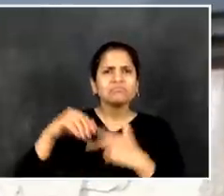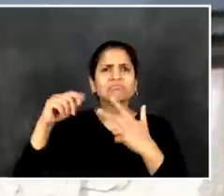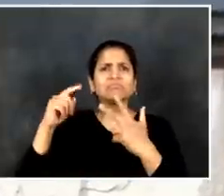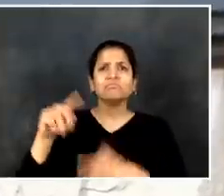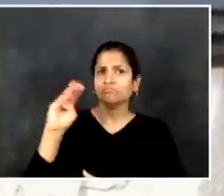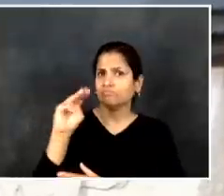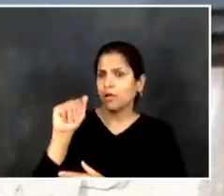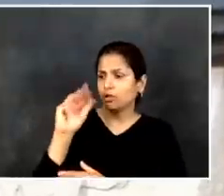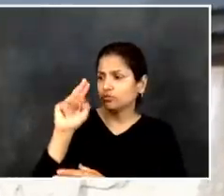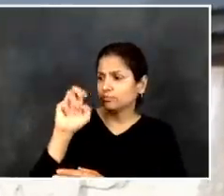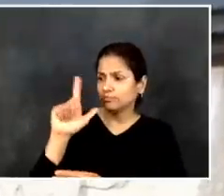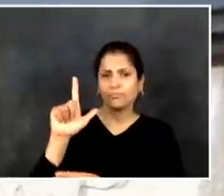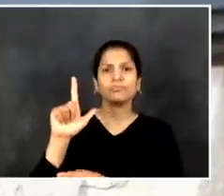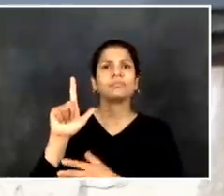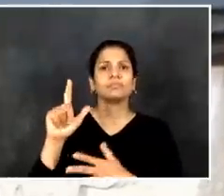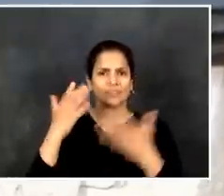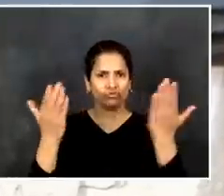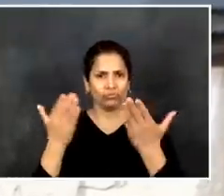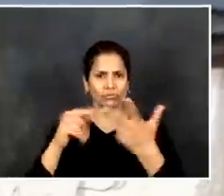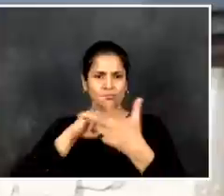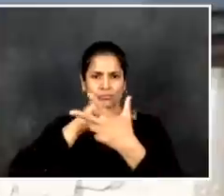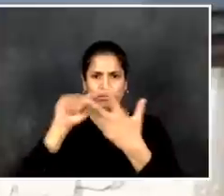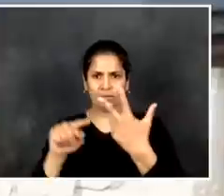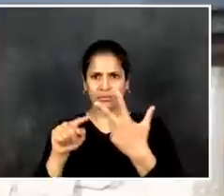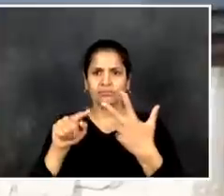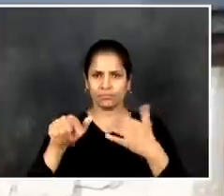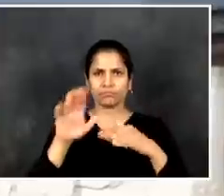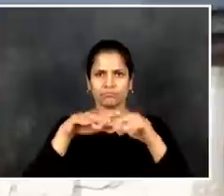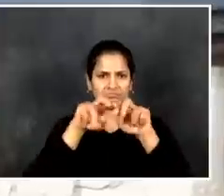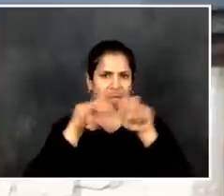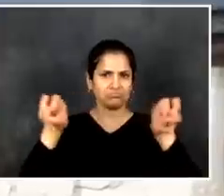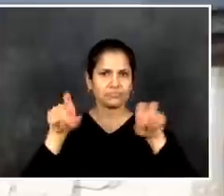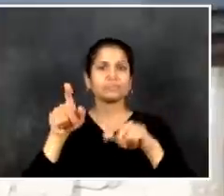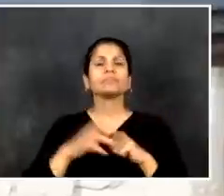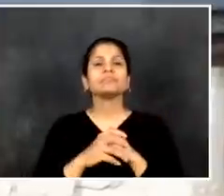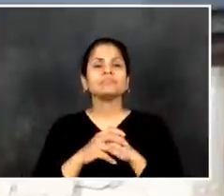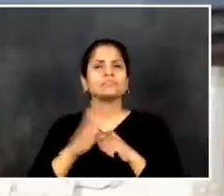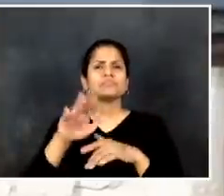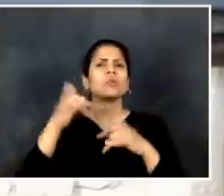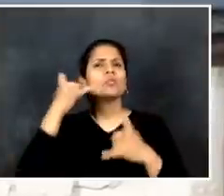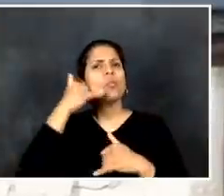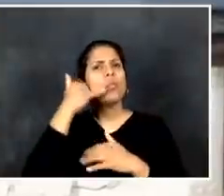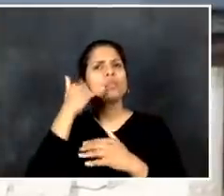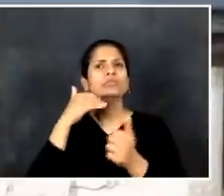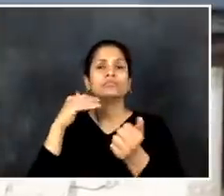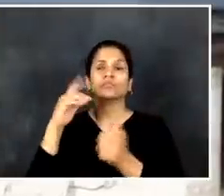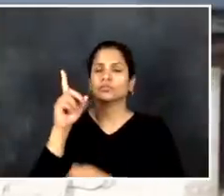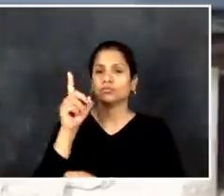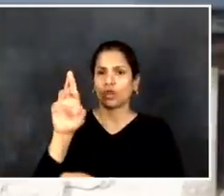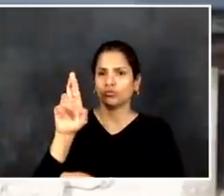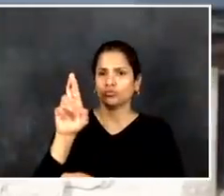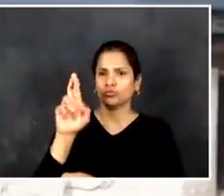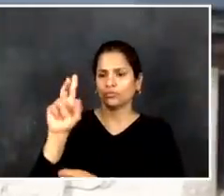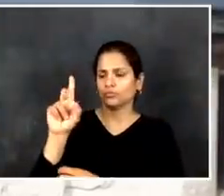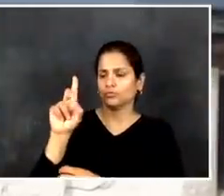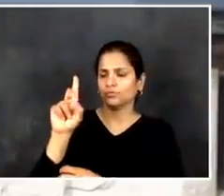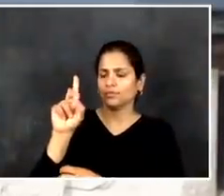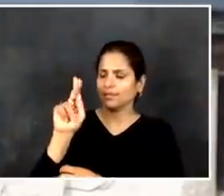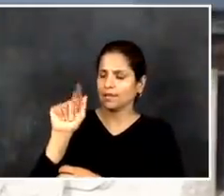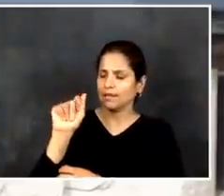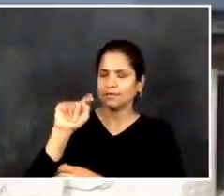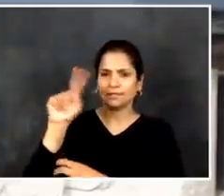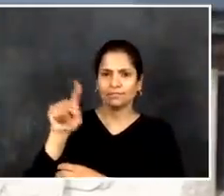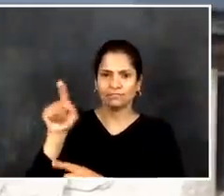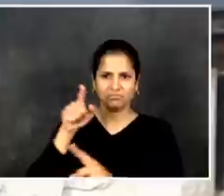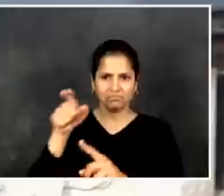have Dr. Katz, of Health and President and CEO of Health and Hospitals, on the phone. So with that, I will start with Matt